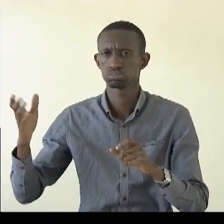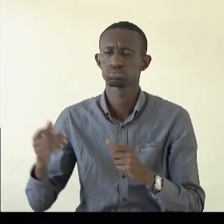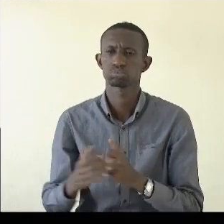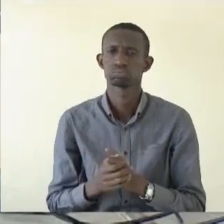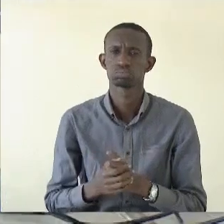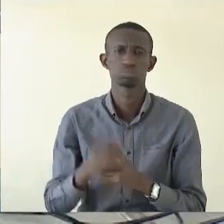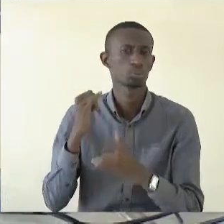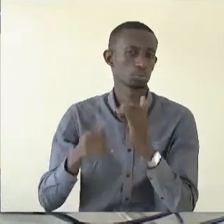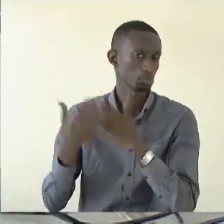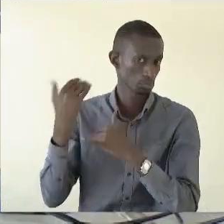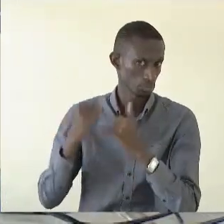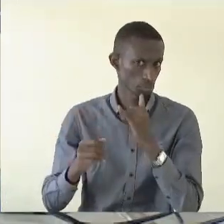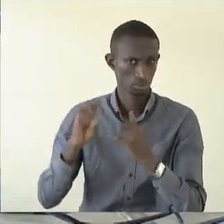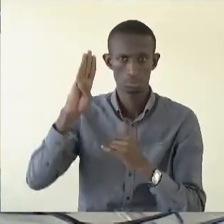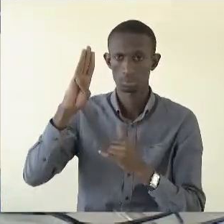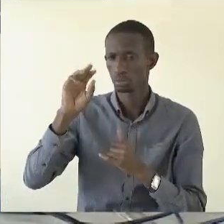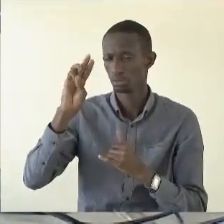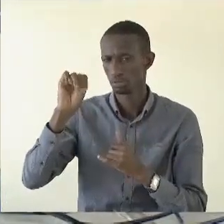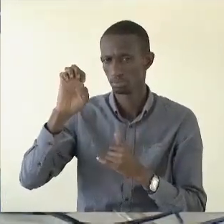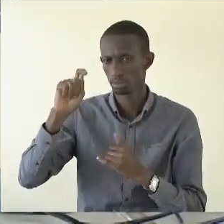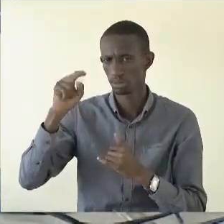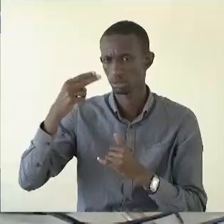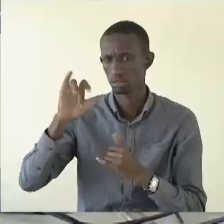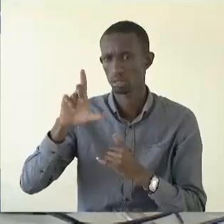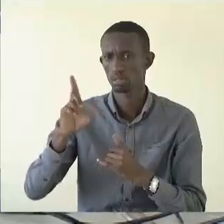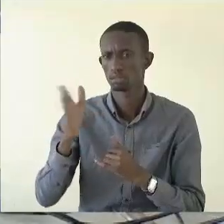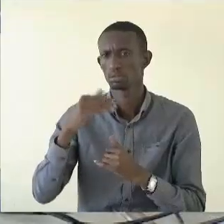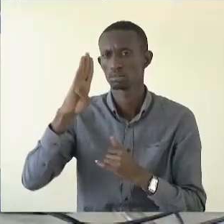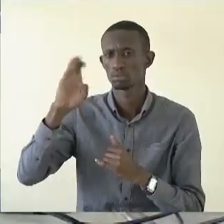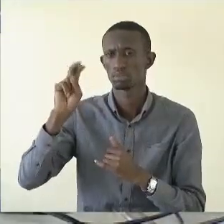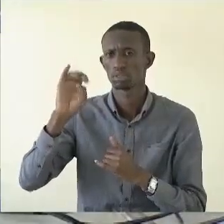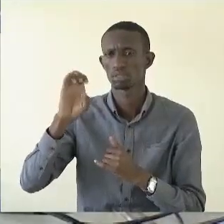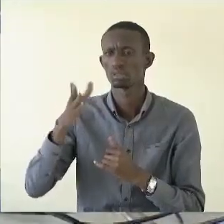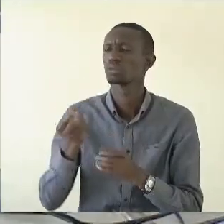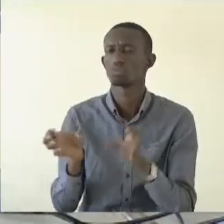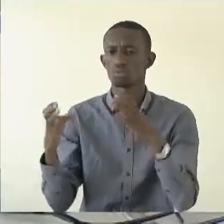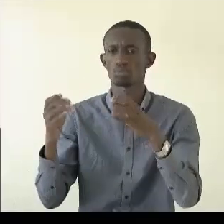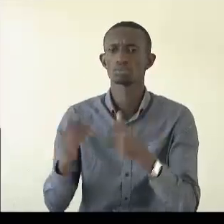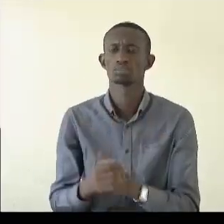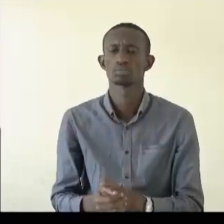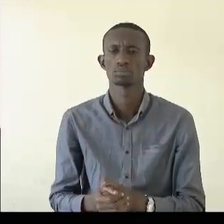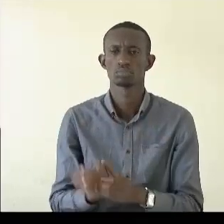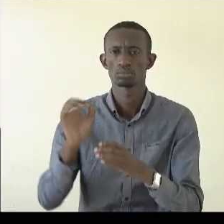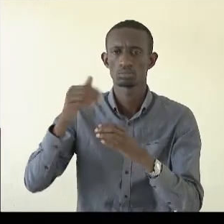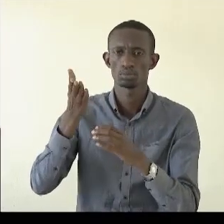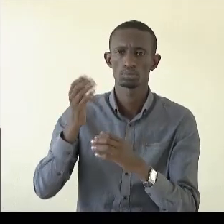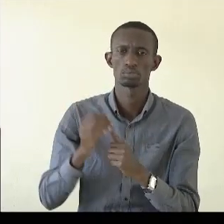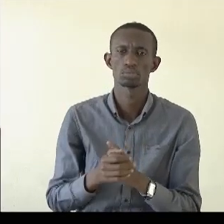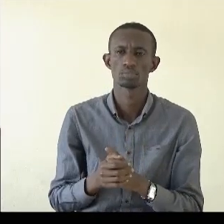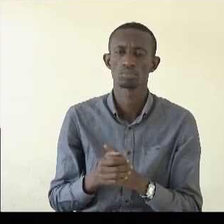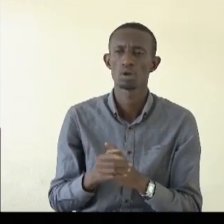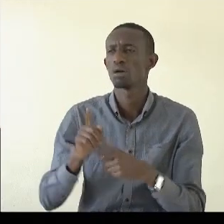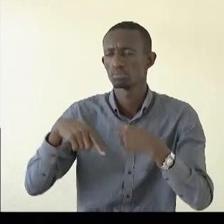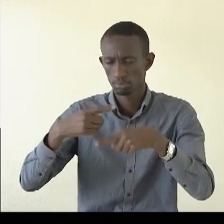this methyl benzene. So the reactions of methyl benzene will be common in our questions now, because I said this is a